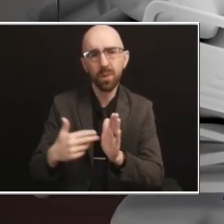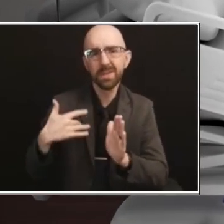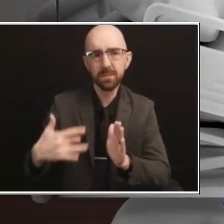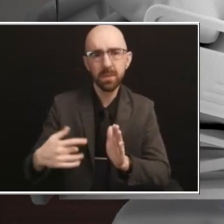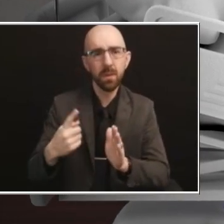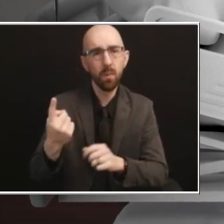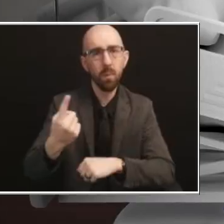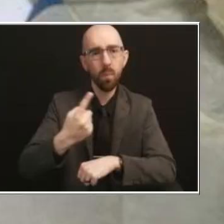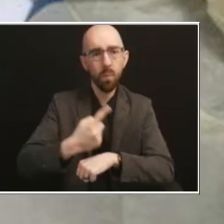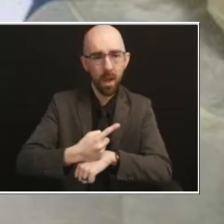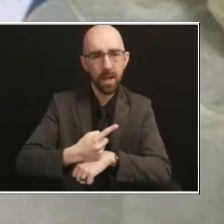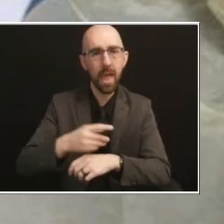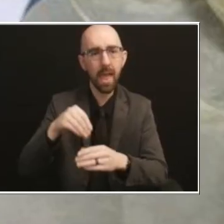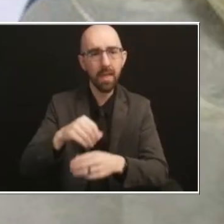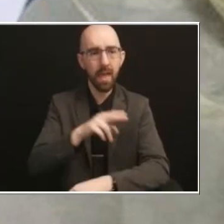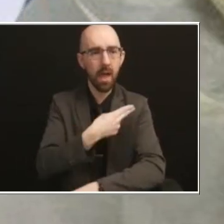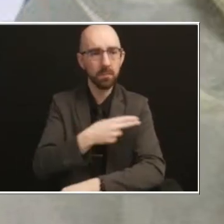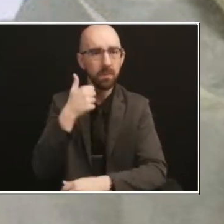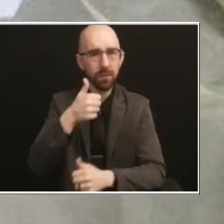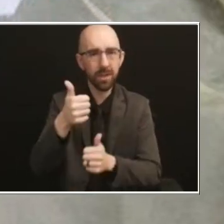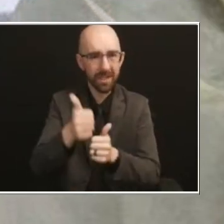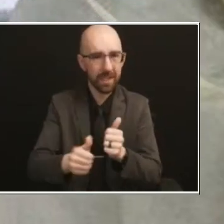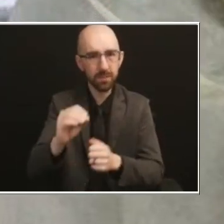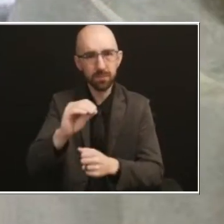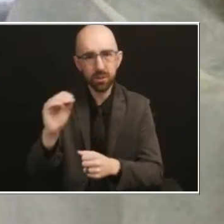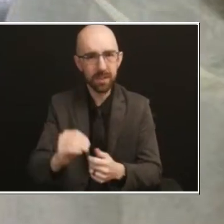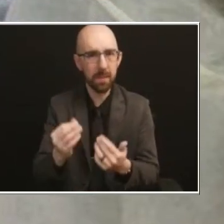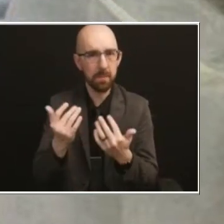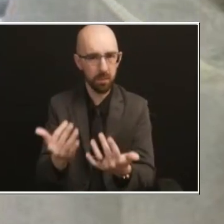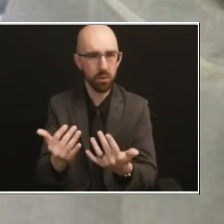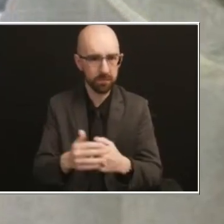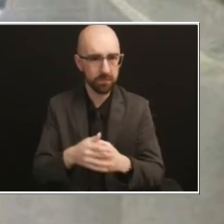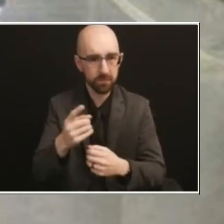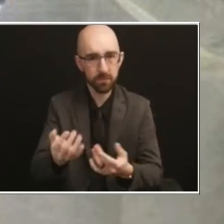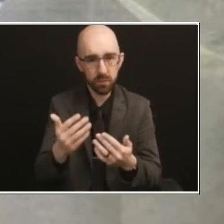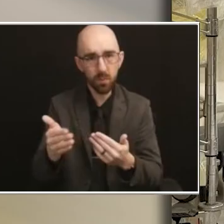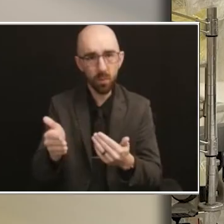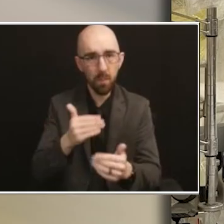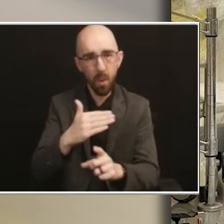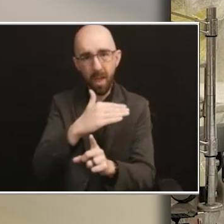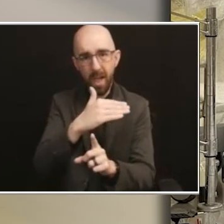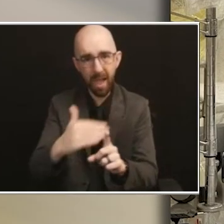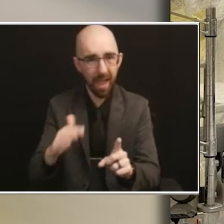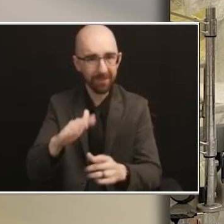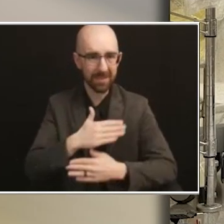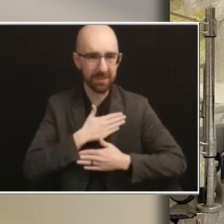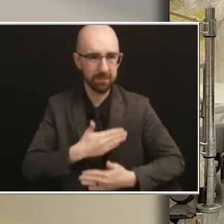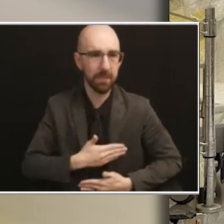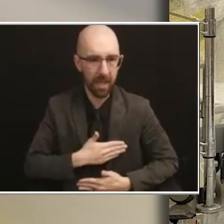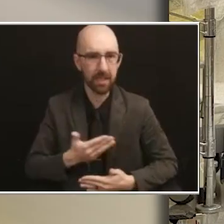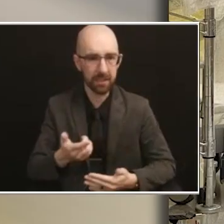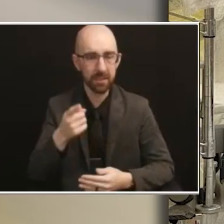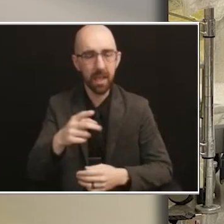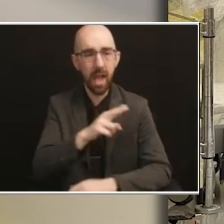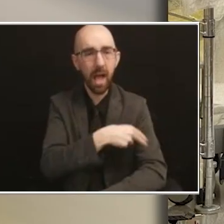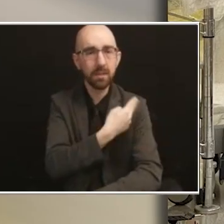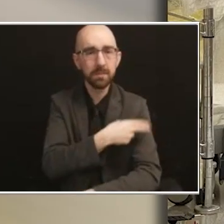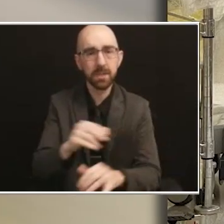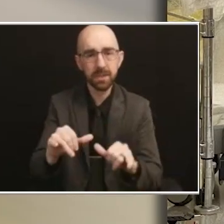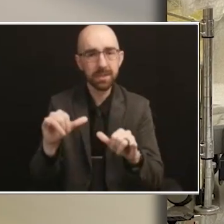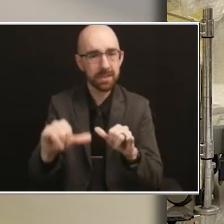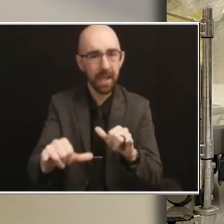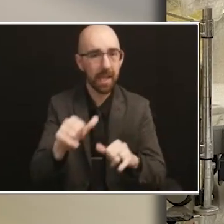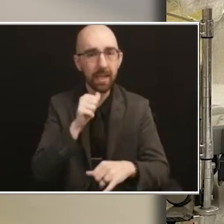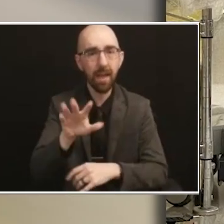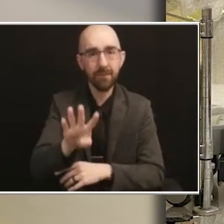% of the body burned. Remember, Ezra was burned on nearly half his body, but his hospital stay wasn't 46